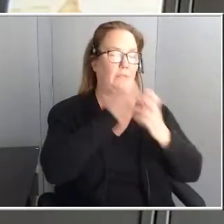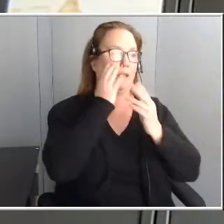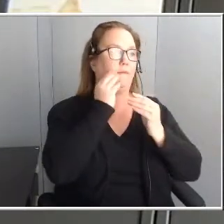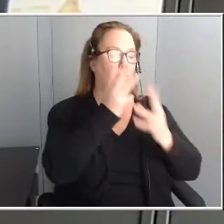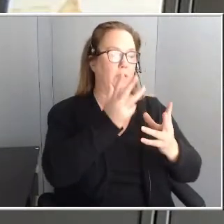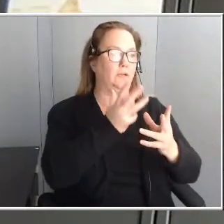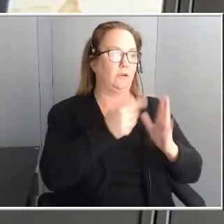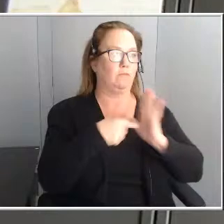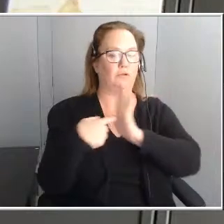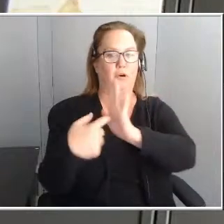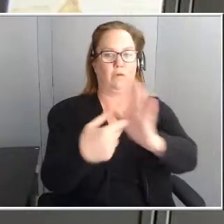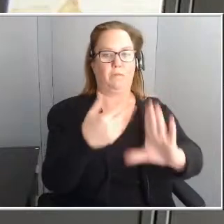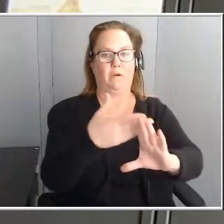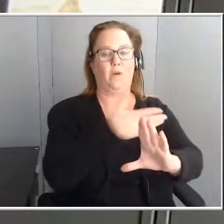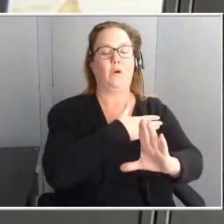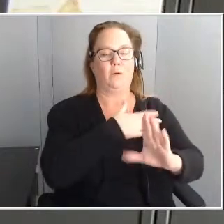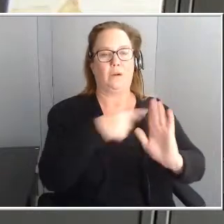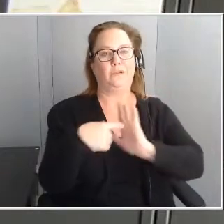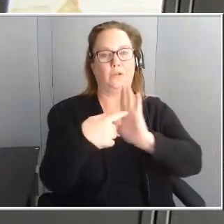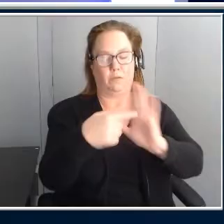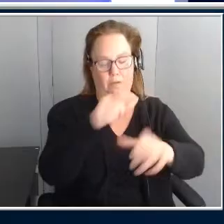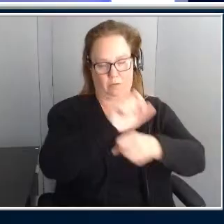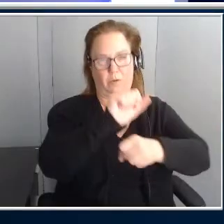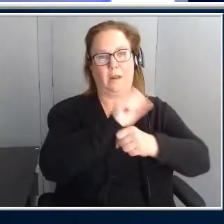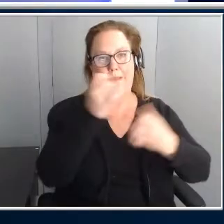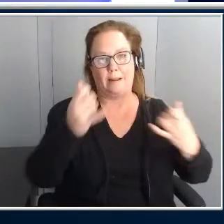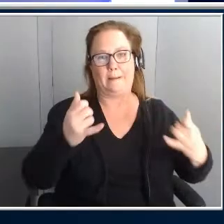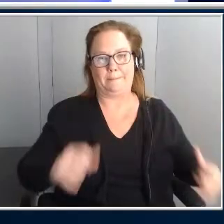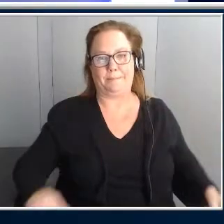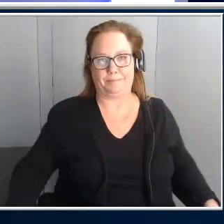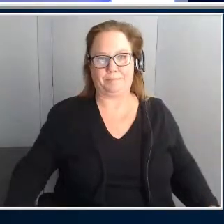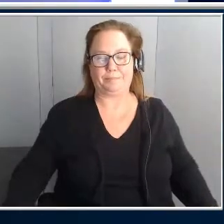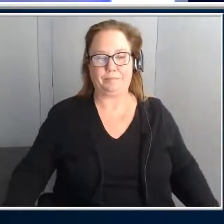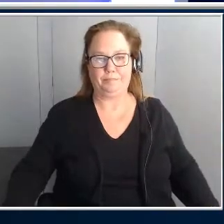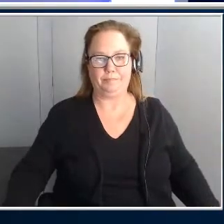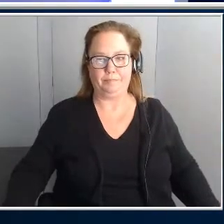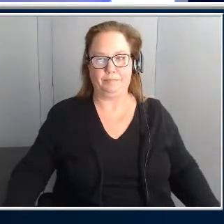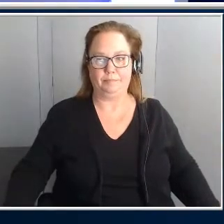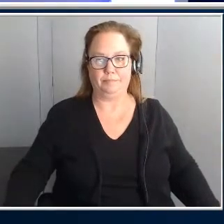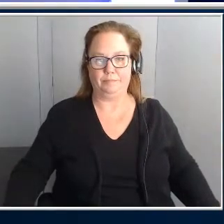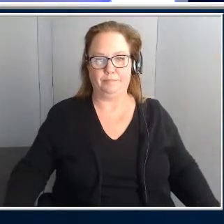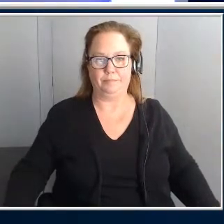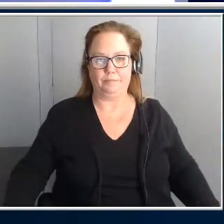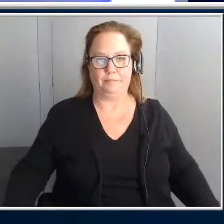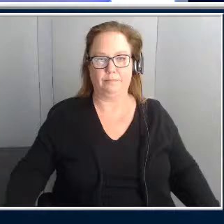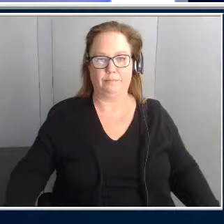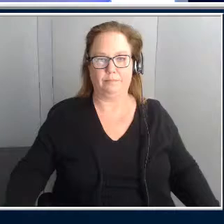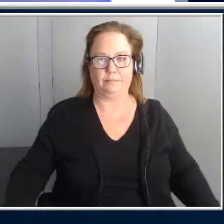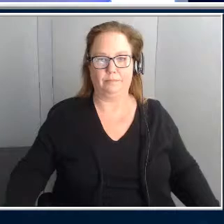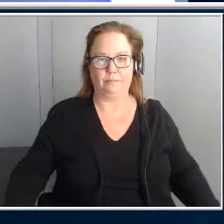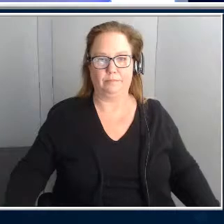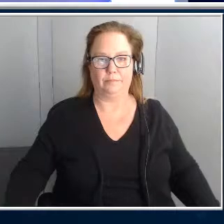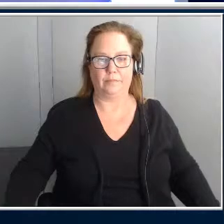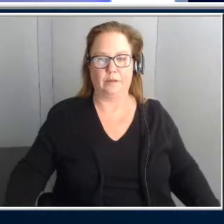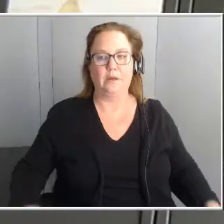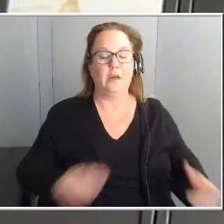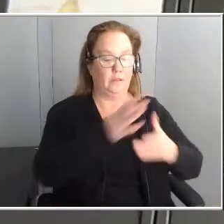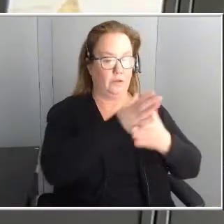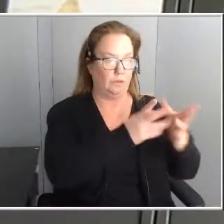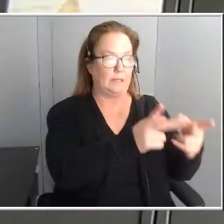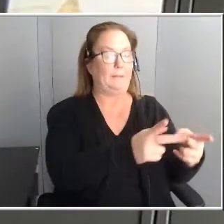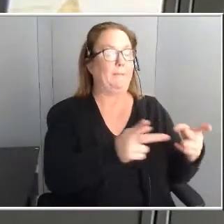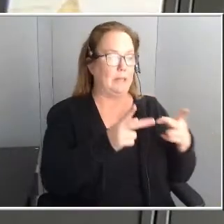we're conveying before we make it live, but we are working on that. And then there are what's that? Go ahead. There are some places